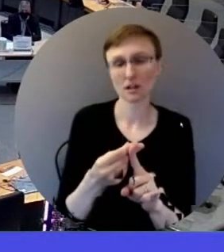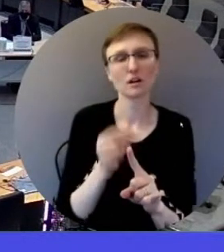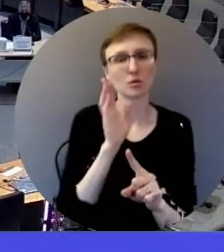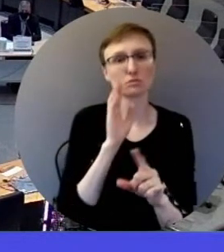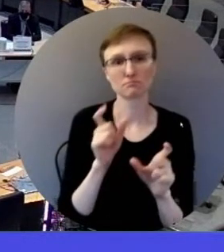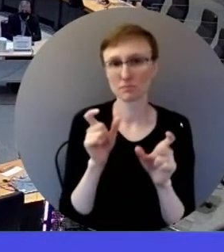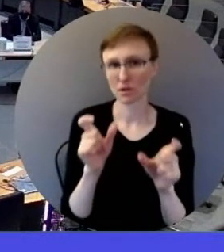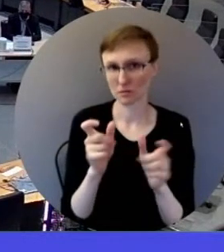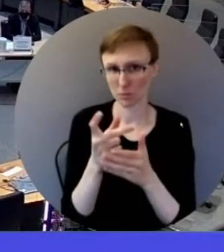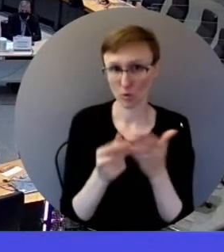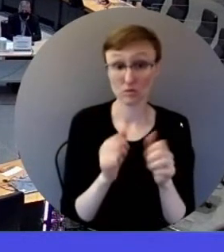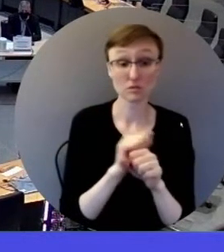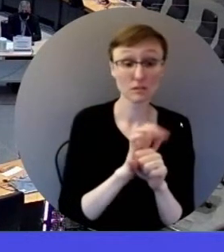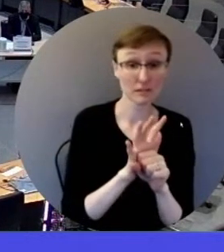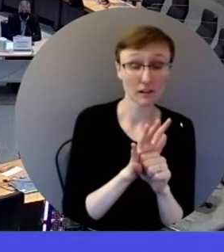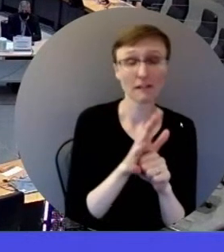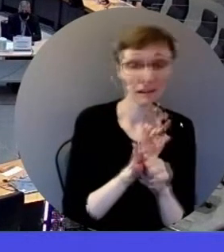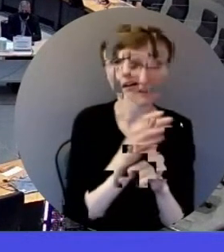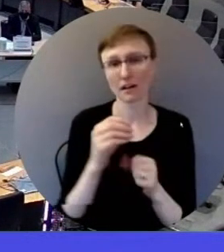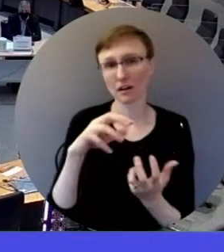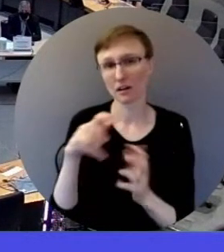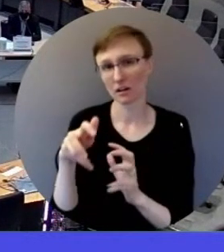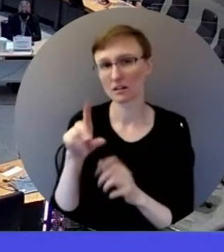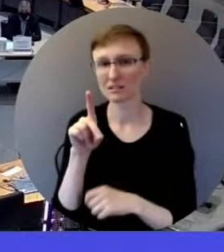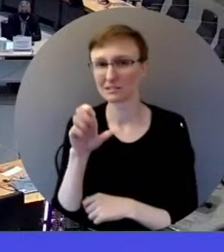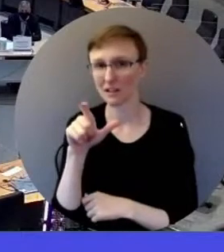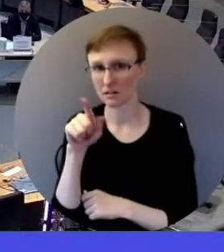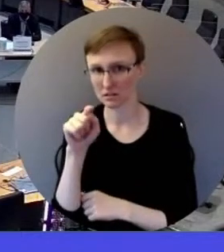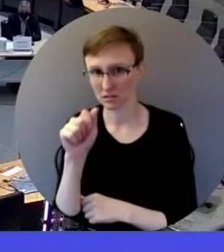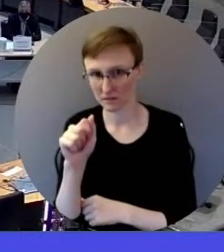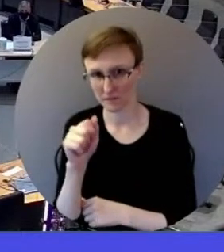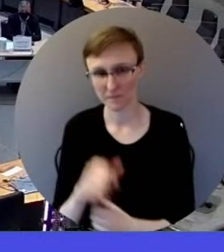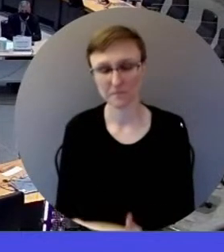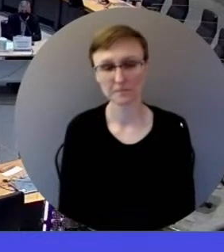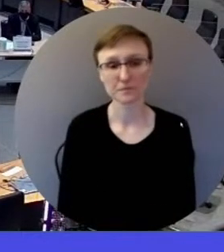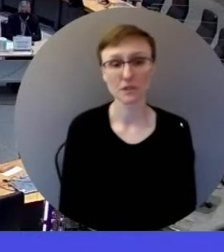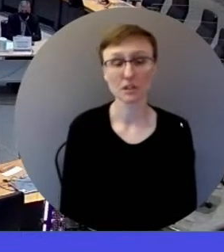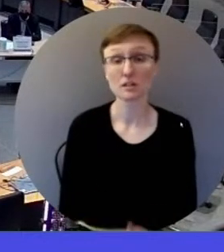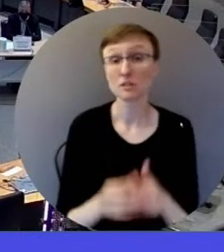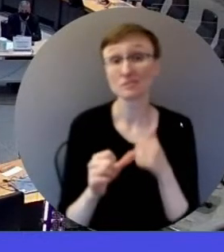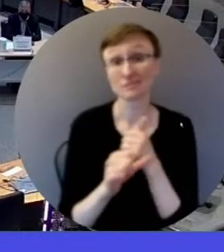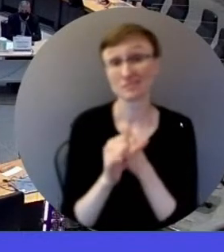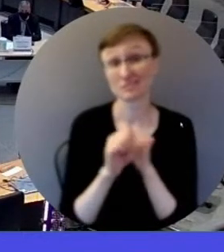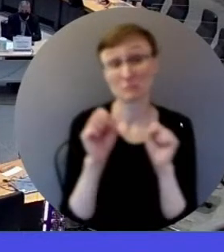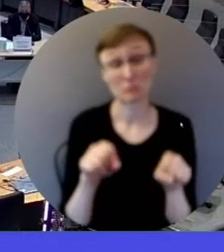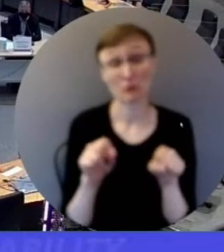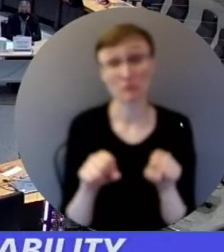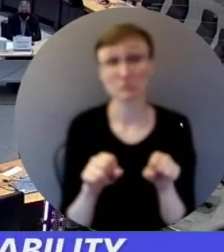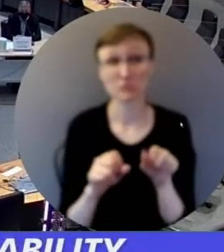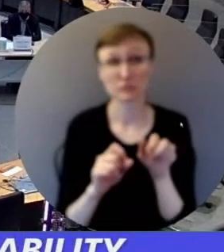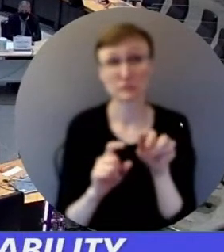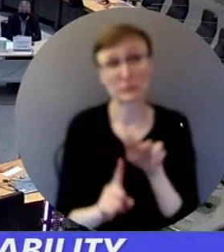So the risk of resurgence is there, possibly more in the fall, I would say.